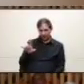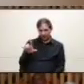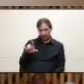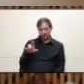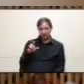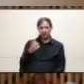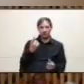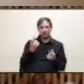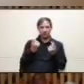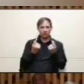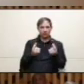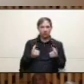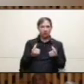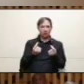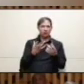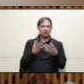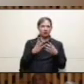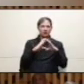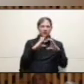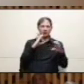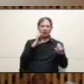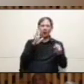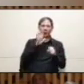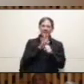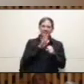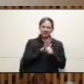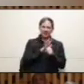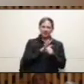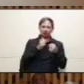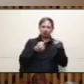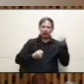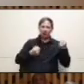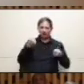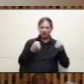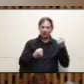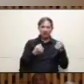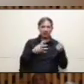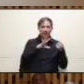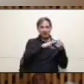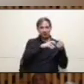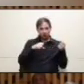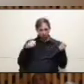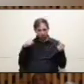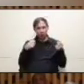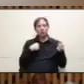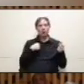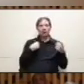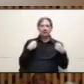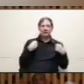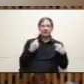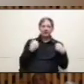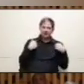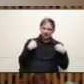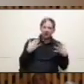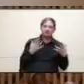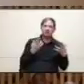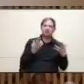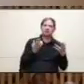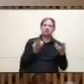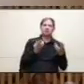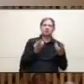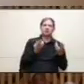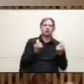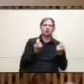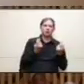also the compactor trucks. But now when they recouped them, when they took them from us, we had to start afresh. So, but that could not be